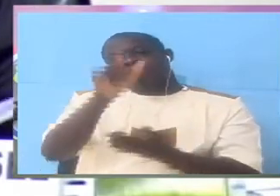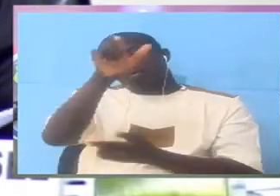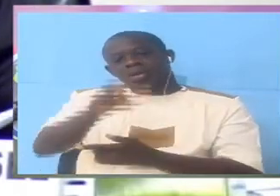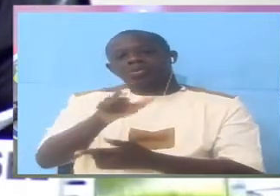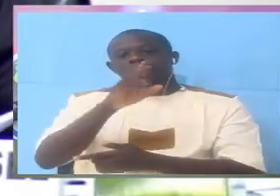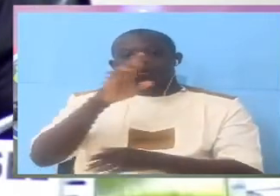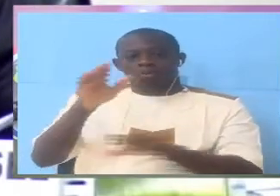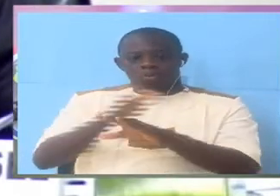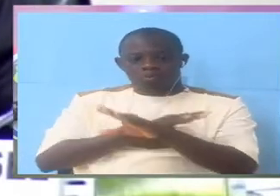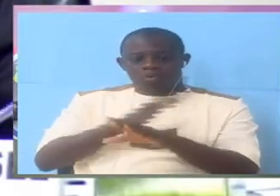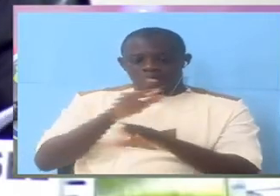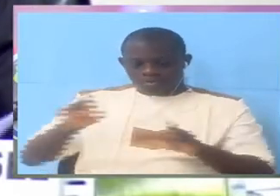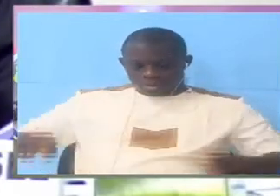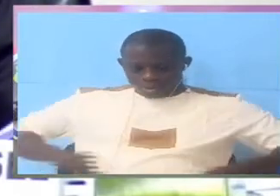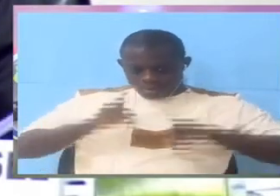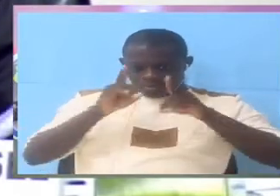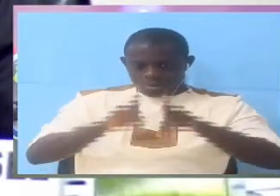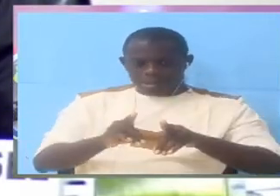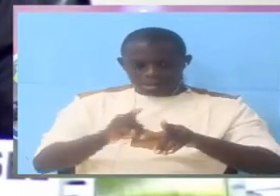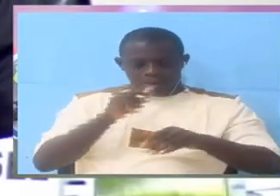in the operation,